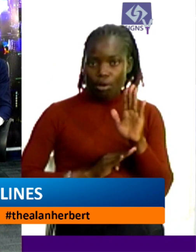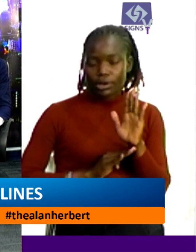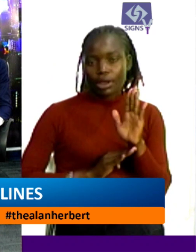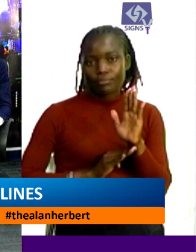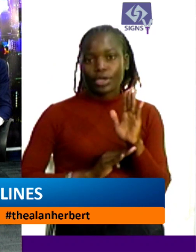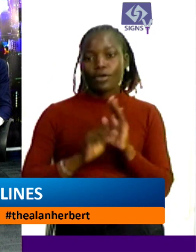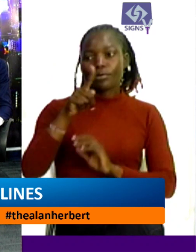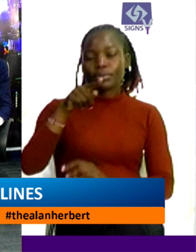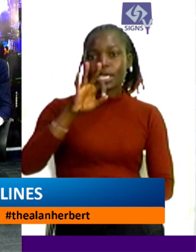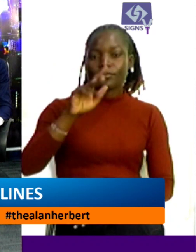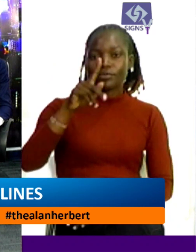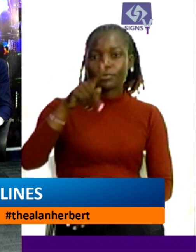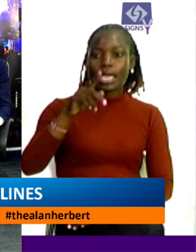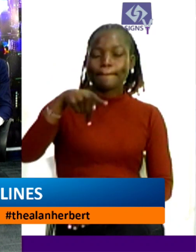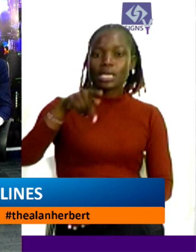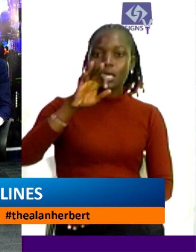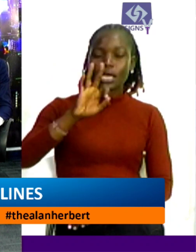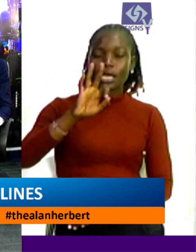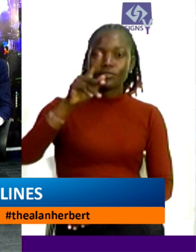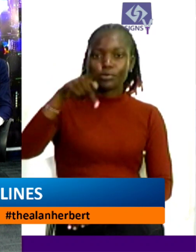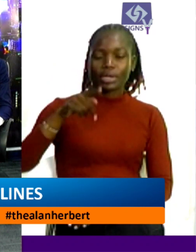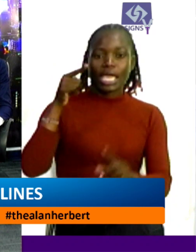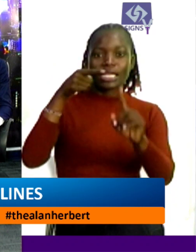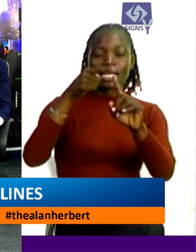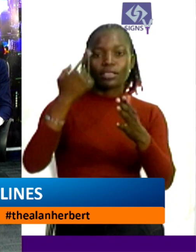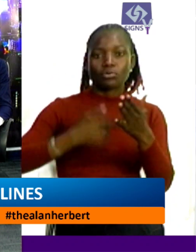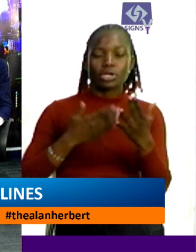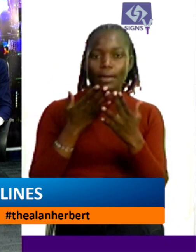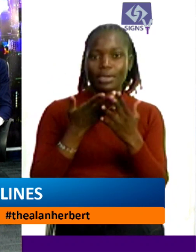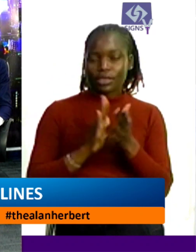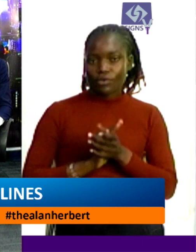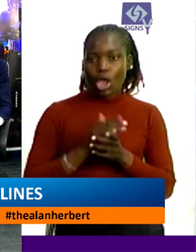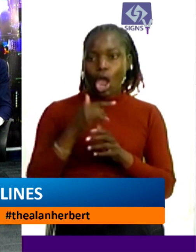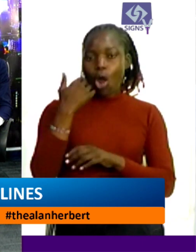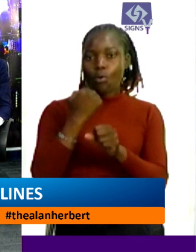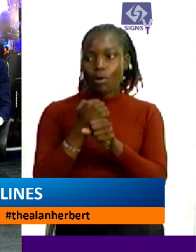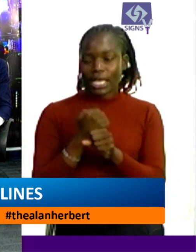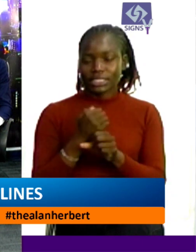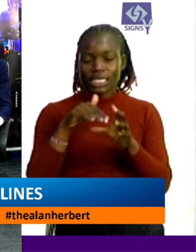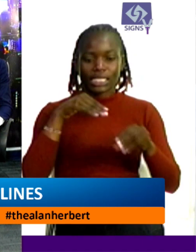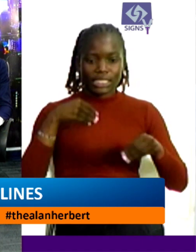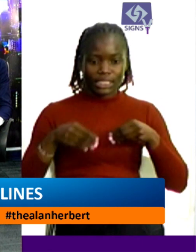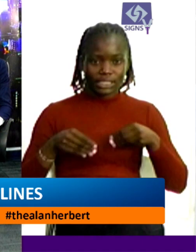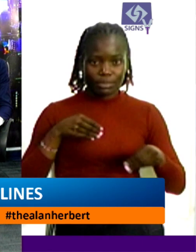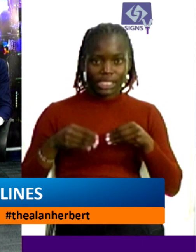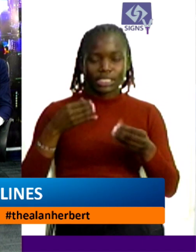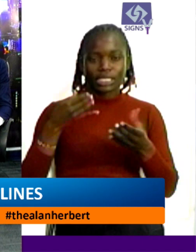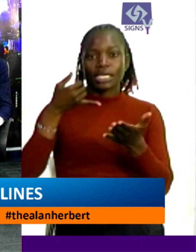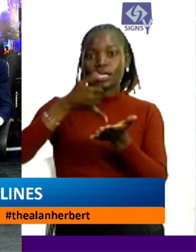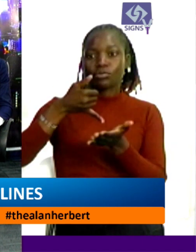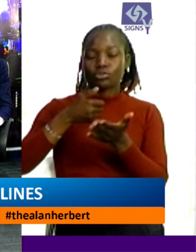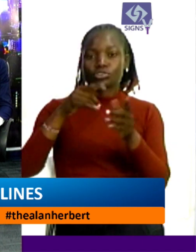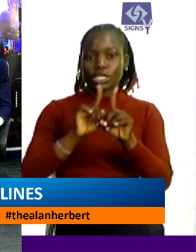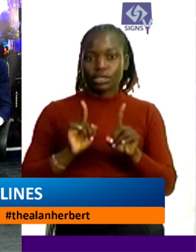PFP. So PFP actually targets a mid-level profession who works within disability inclusion. Yes.